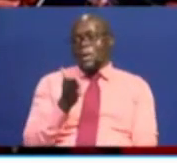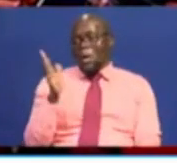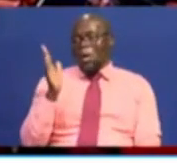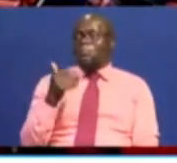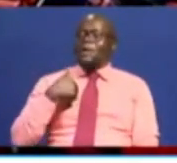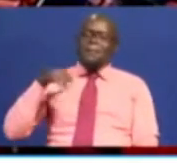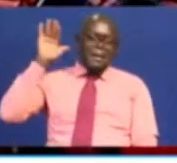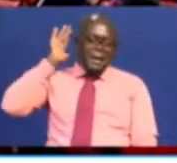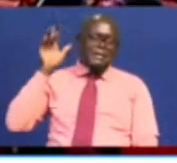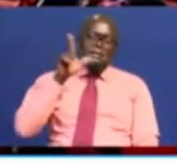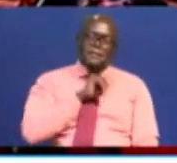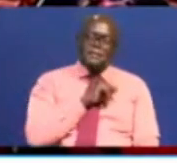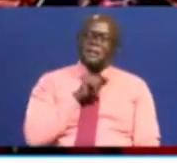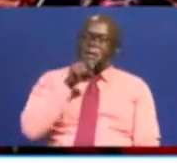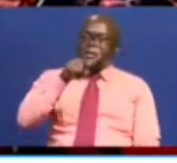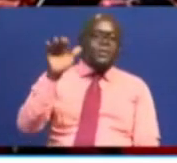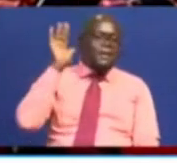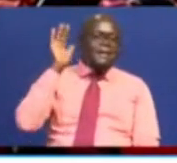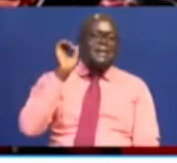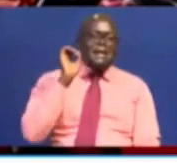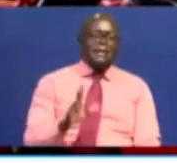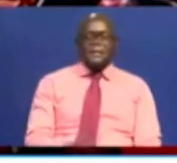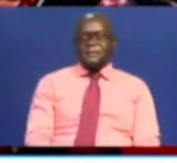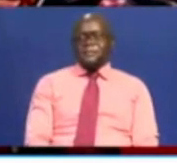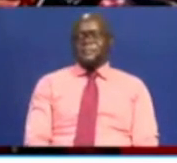was listening. You were not listening.